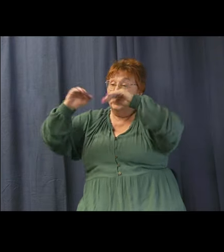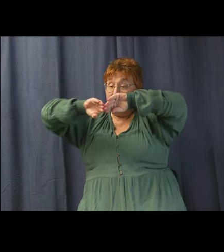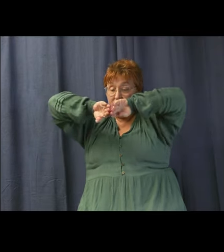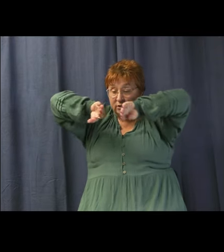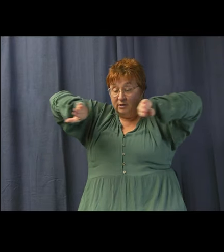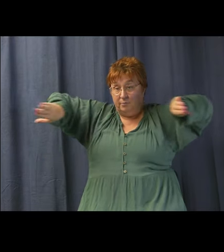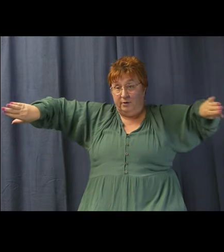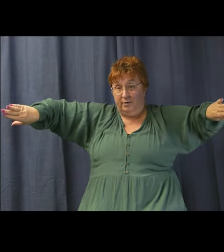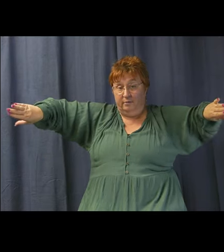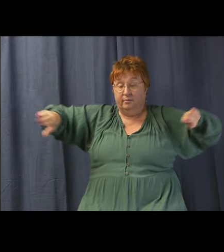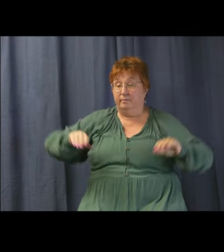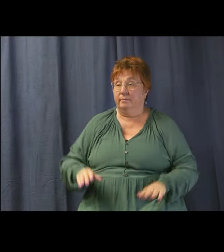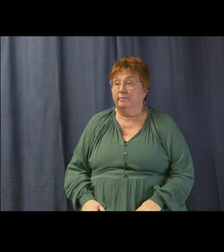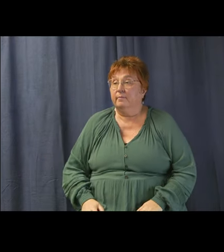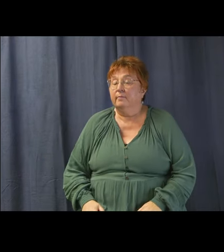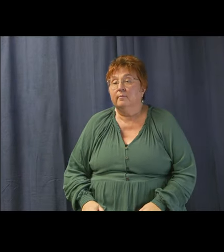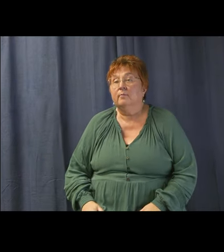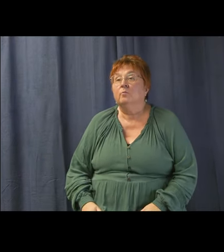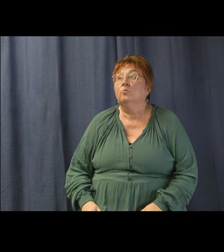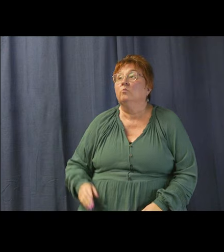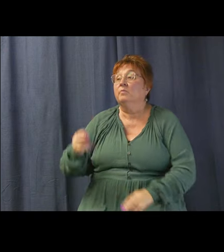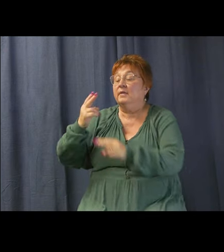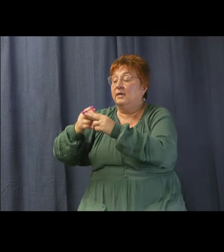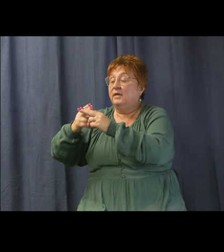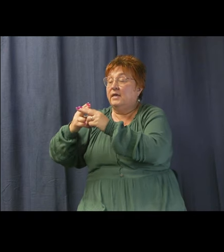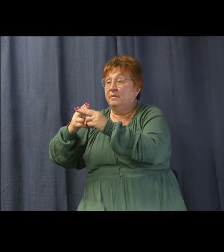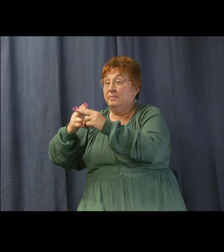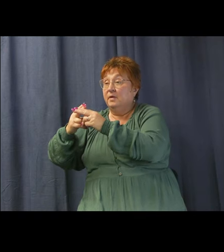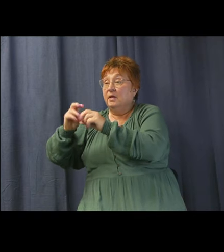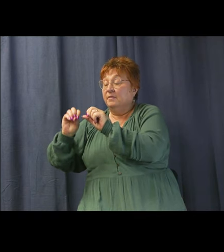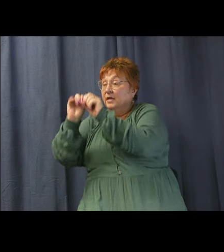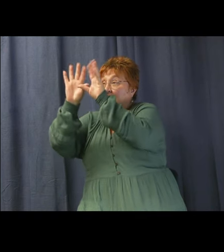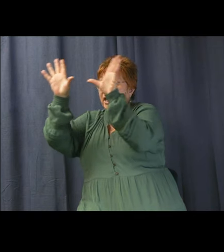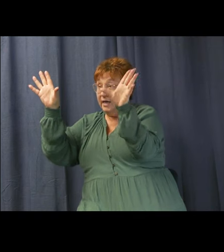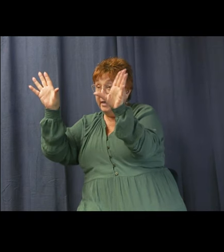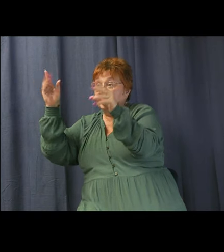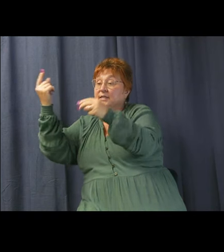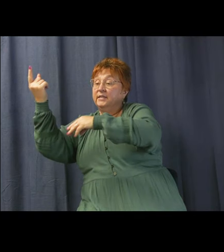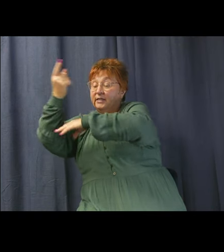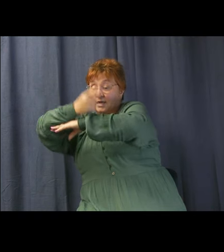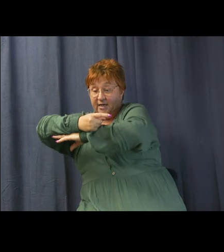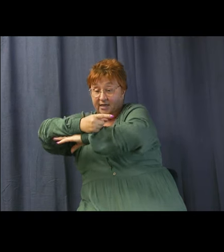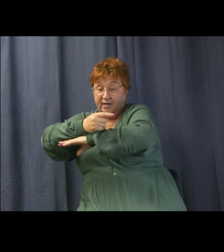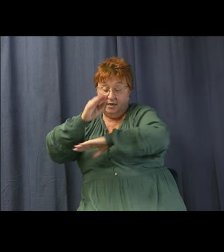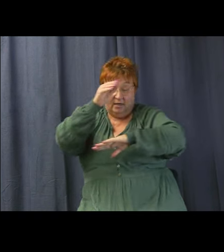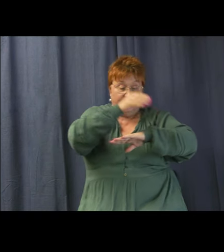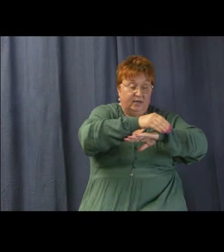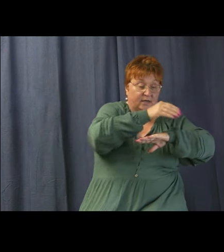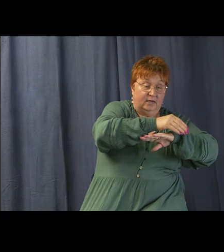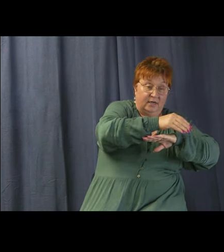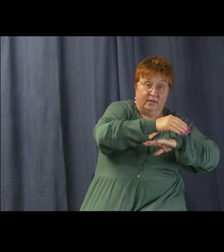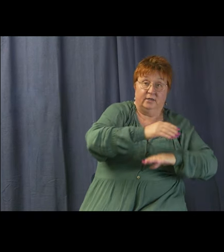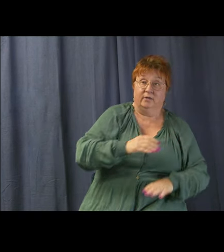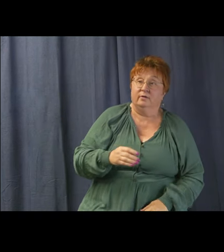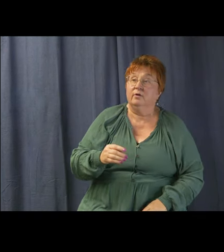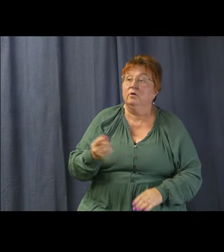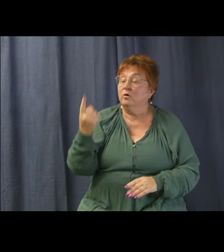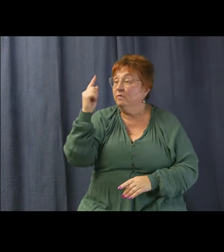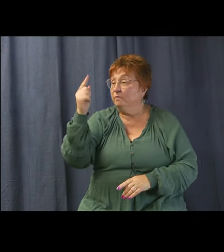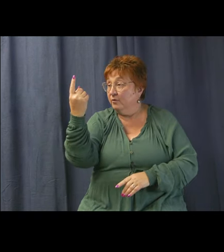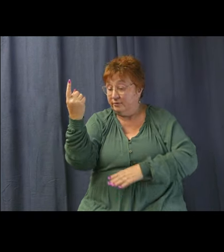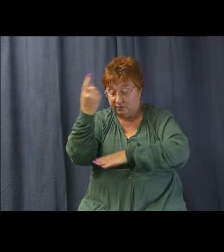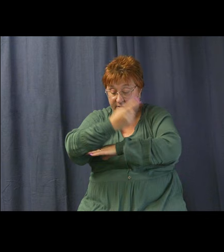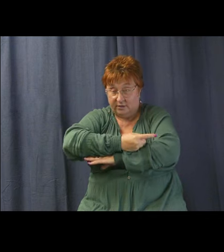he divided the light from the darkness, and he called the light day, and the darkness he called night, and there was day one. So we